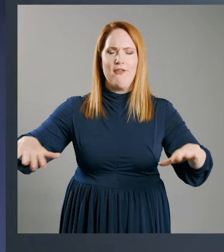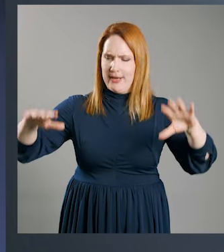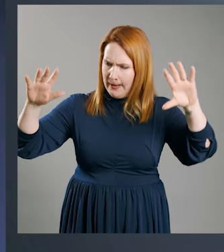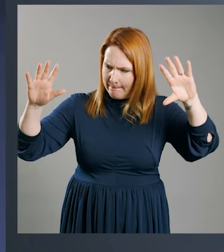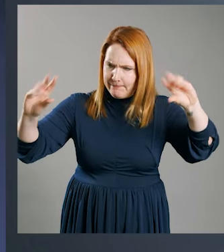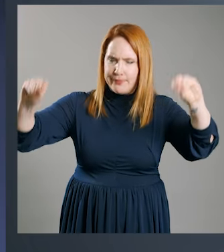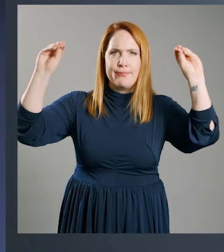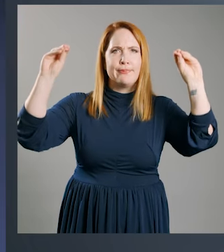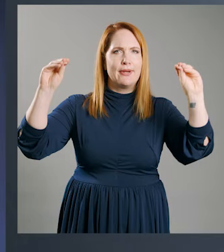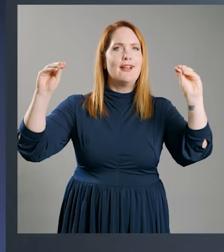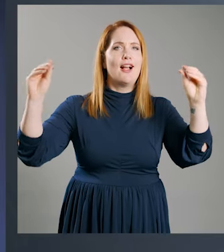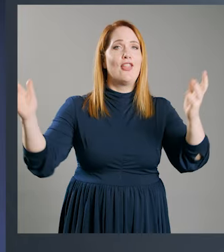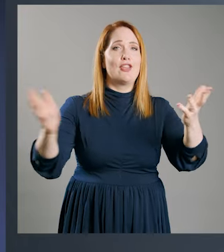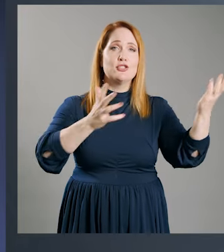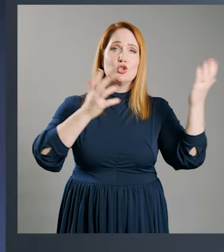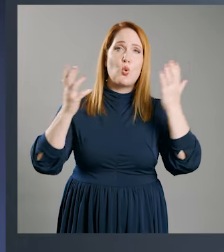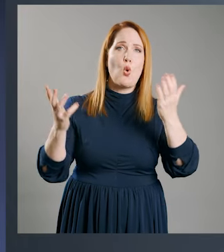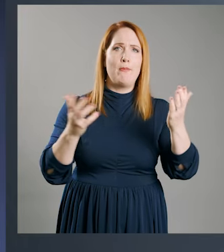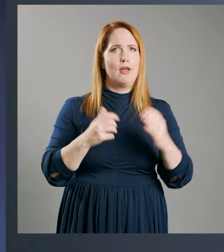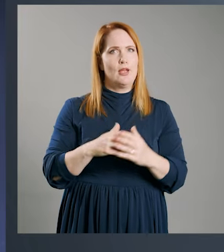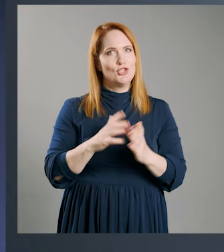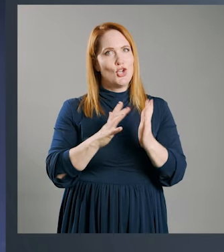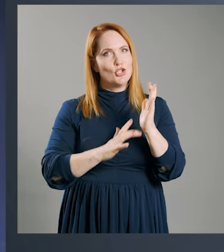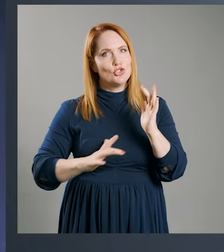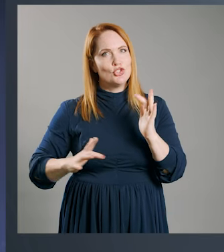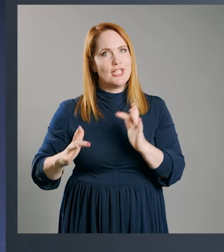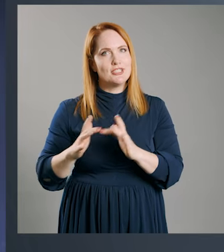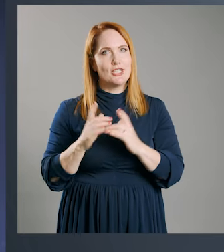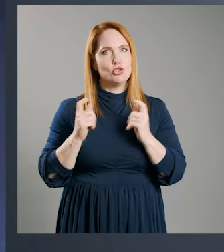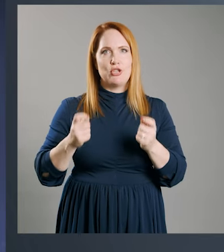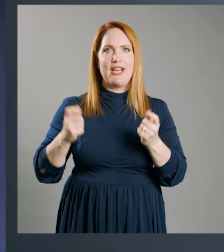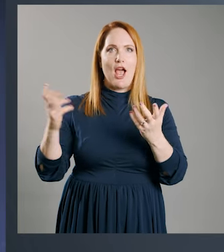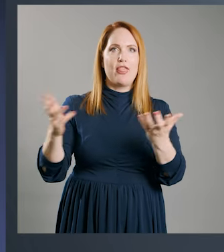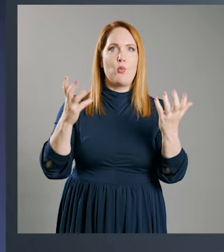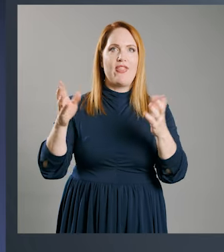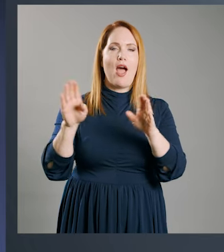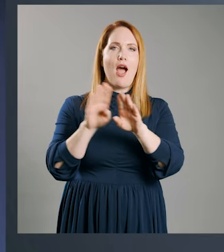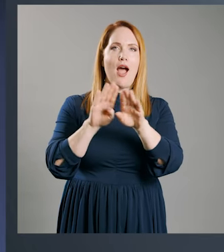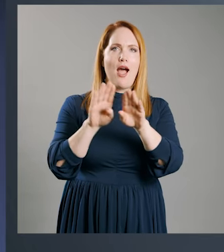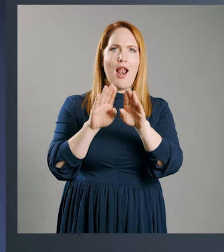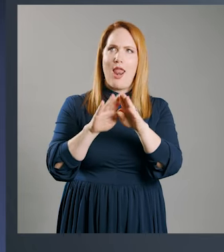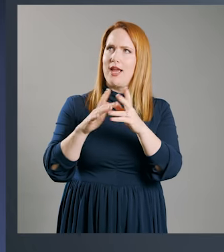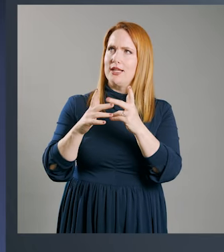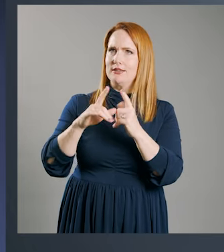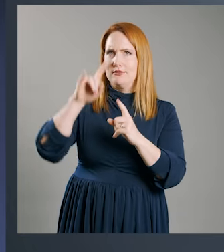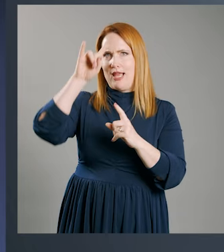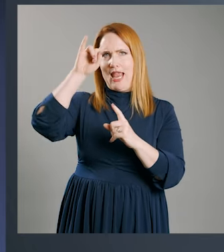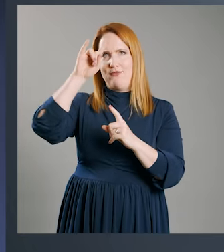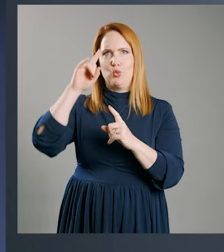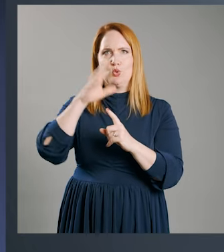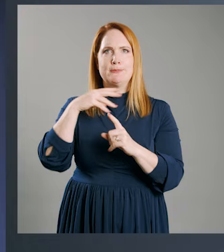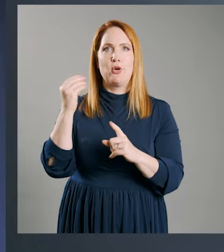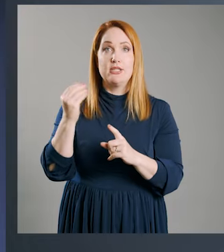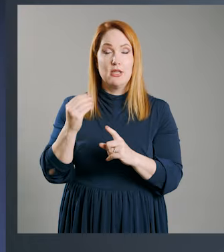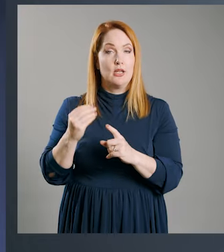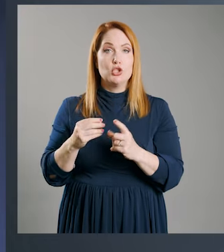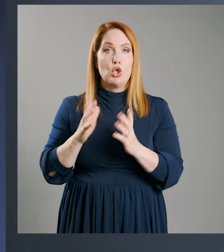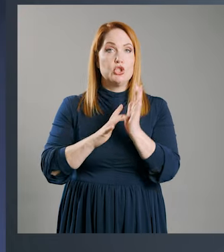another rebuke against evil. He treated it again like a demonic spirit. He was just like, he rebuked it. Be gone. Be